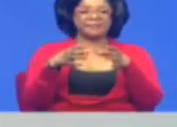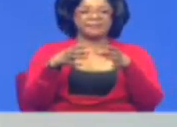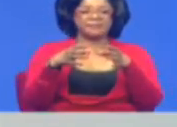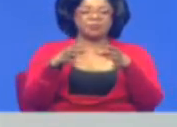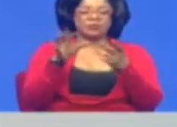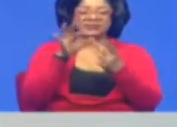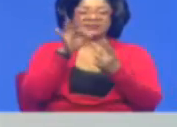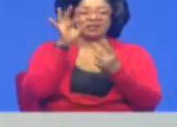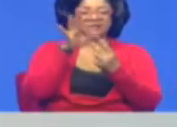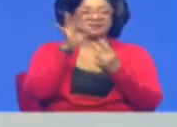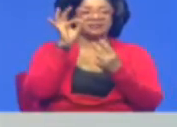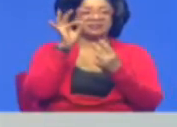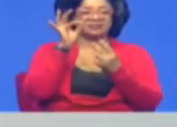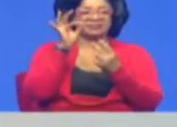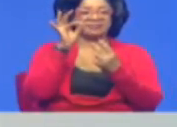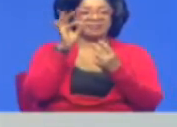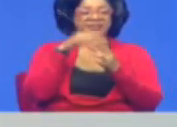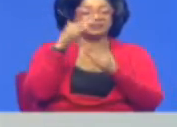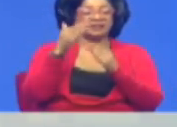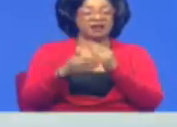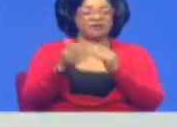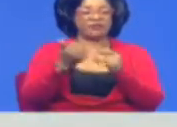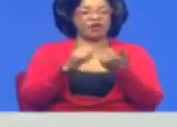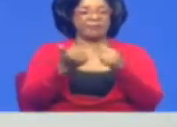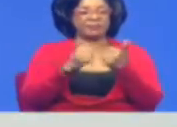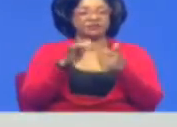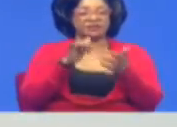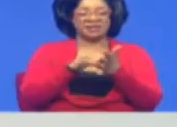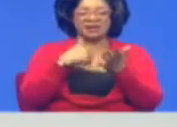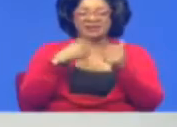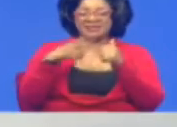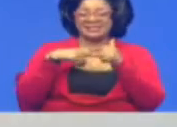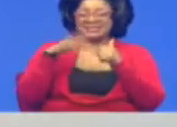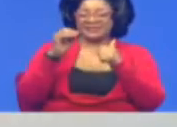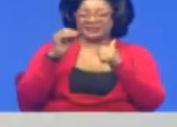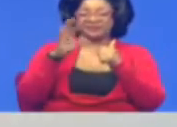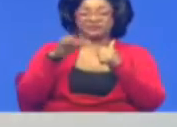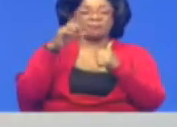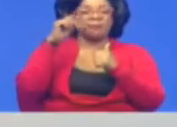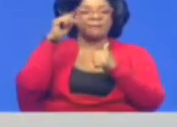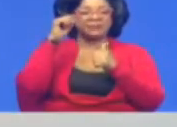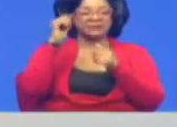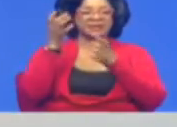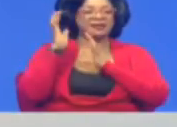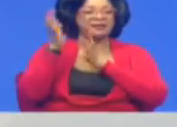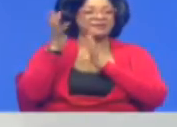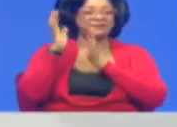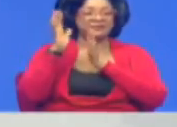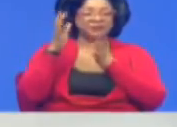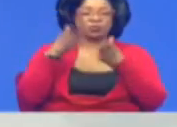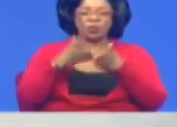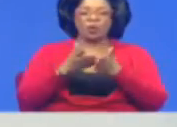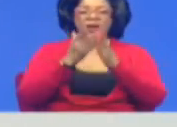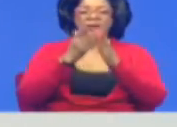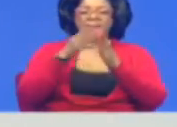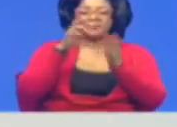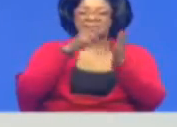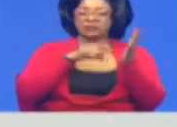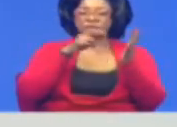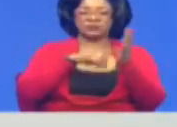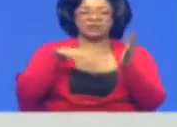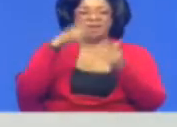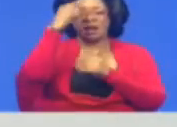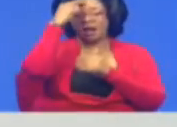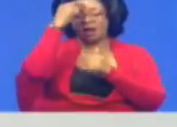where a team was selected. At the end of the competition that drew 70 competitors from Mombasa, Kilifi, Kwale, Machakos and Narok,